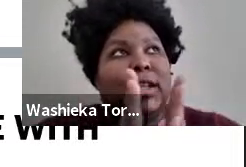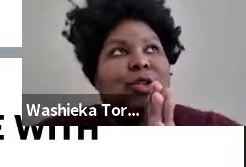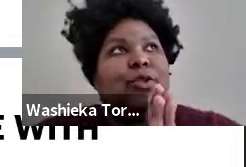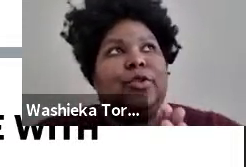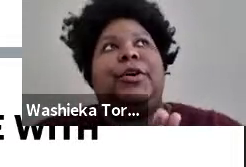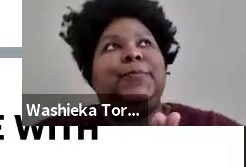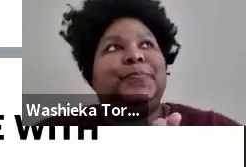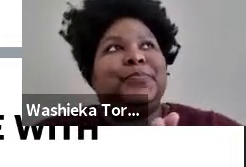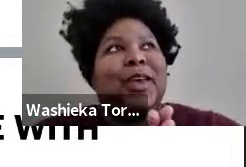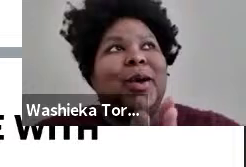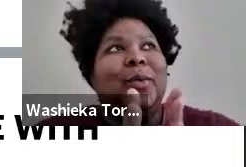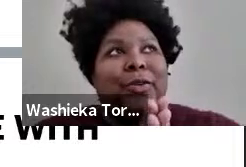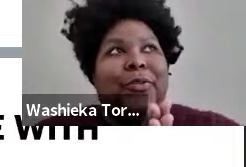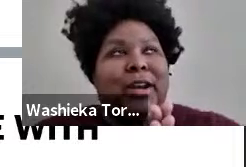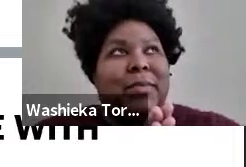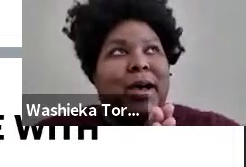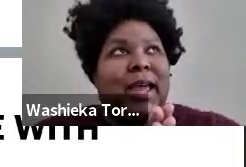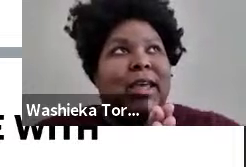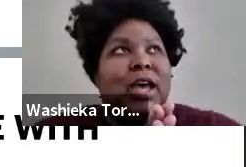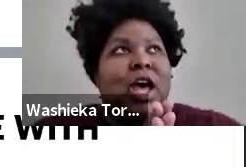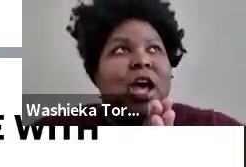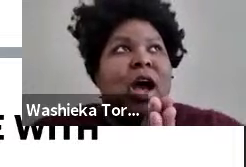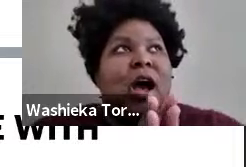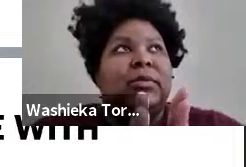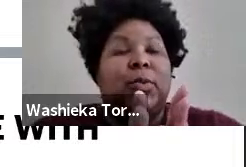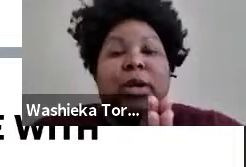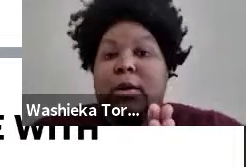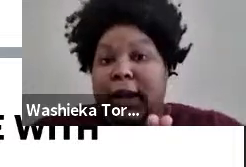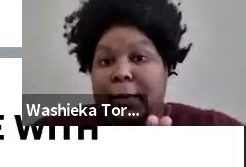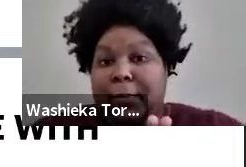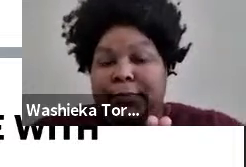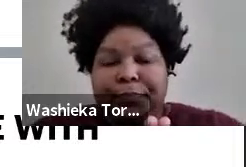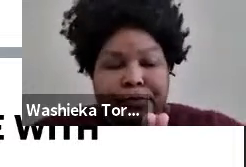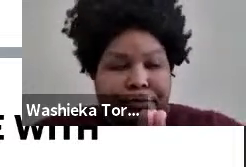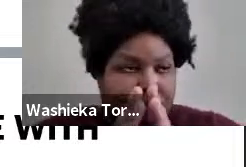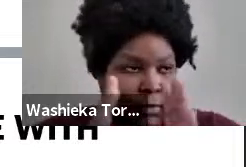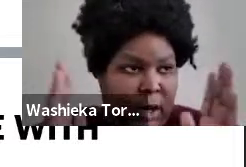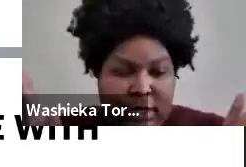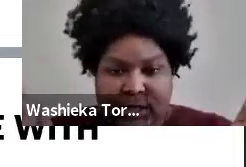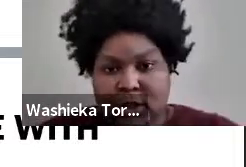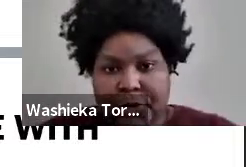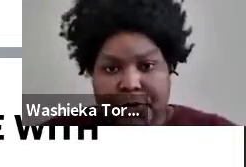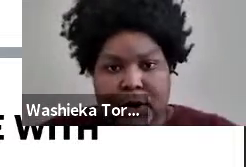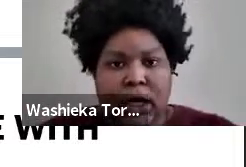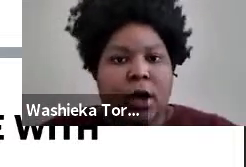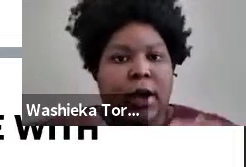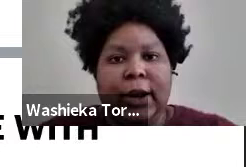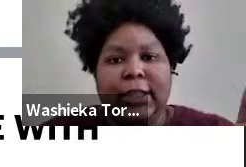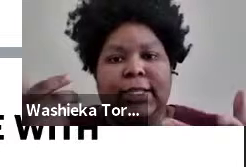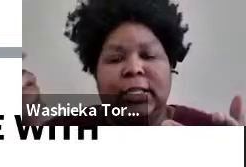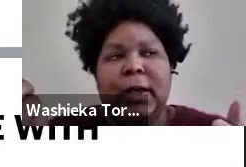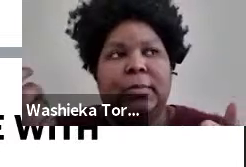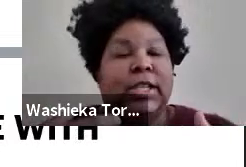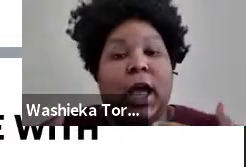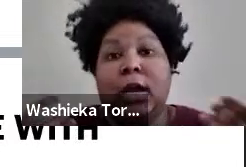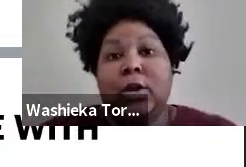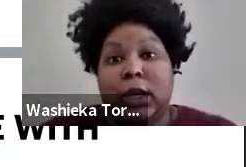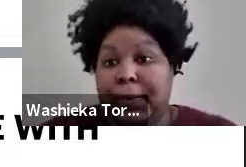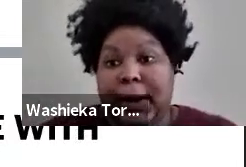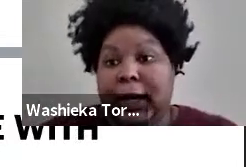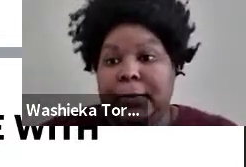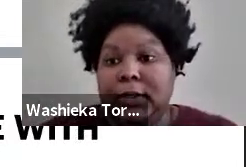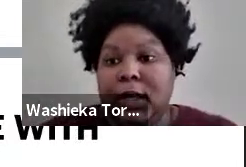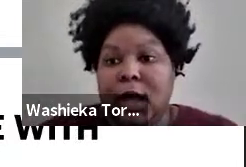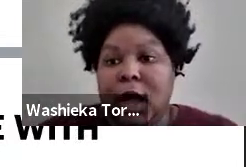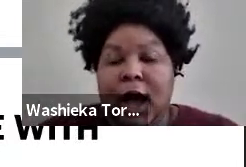I went to Kroger with a friend of mine, and she wanted a pineapple. They were on sale 2 for $4. I was like, okay, great, let's get this pineapple. She's like, I don't know how to